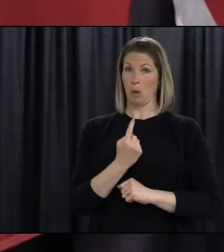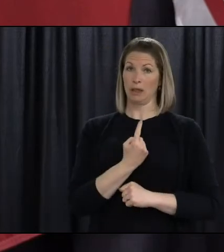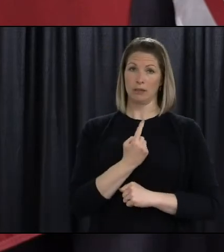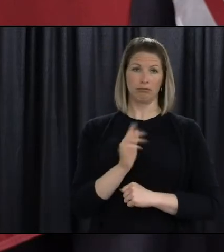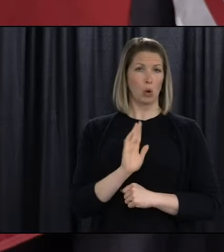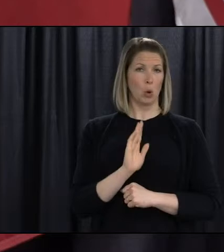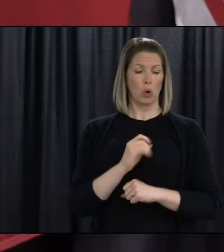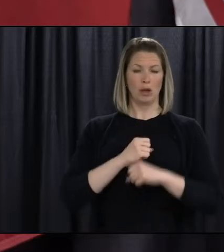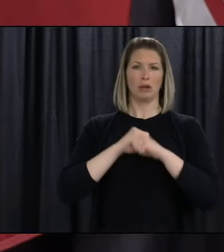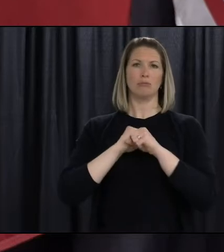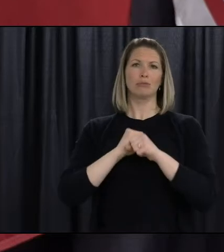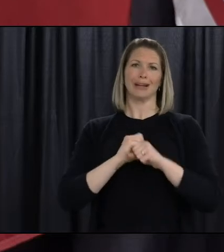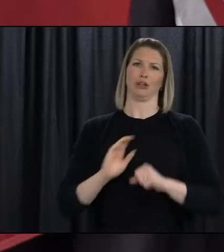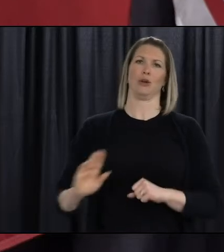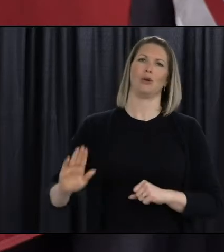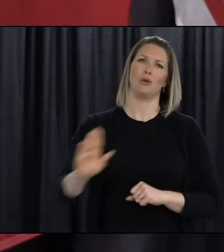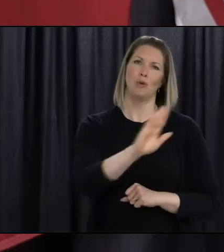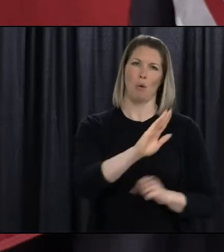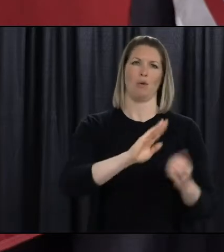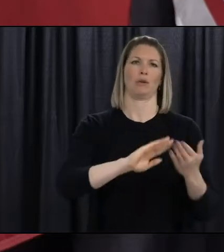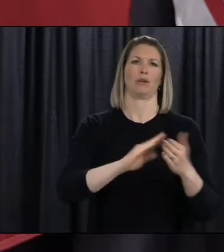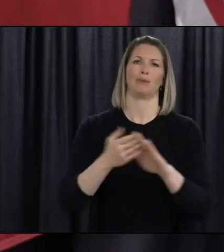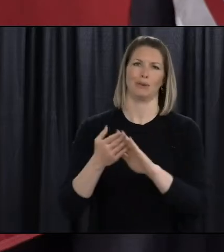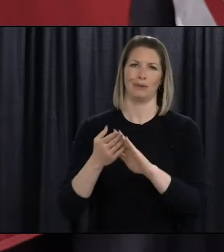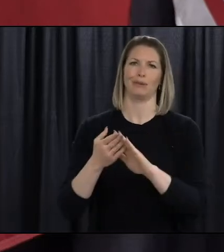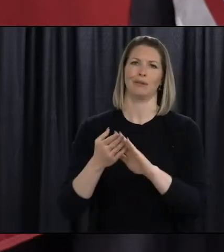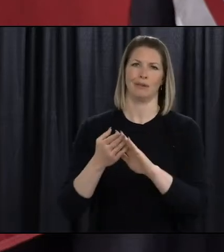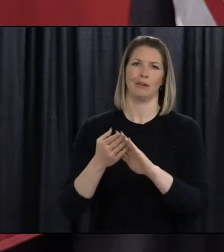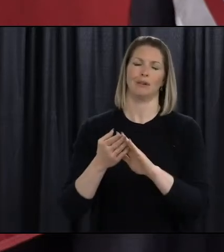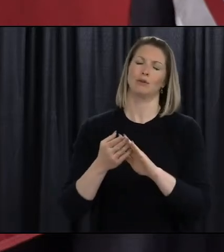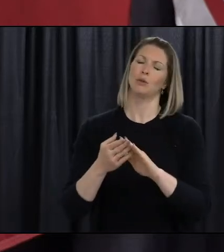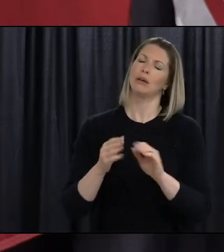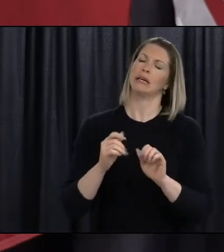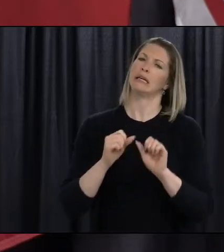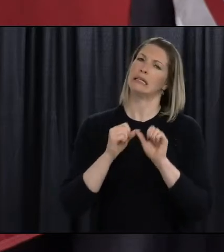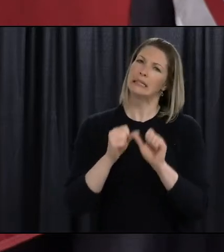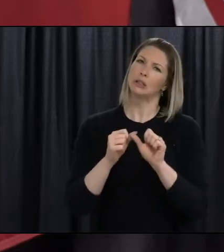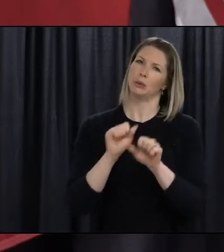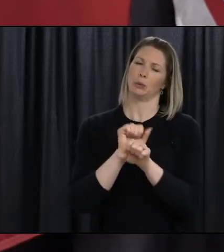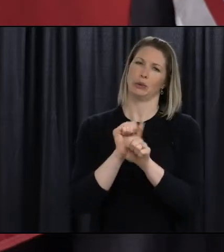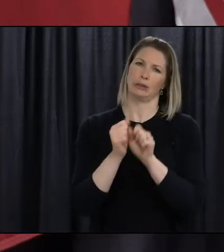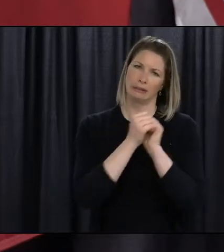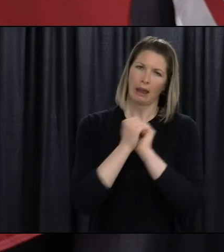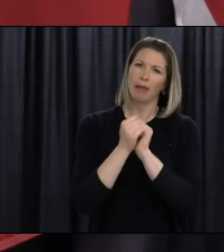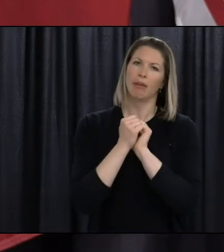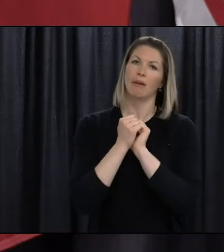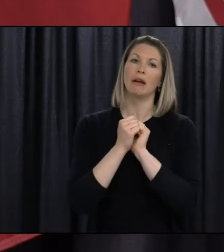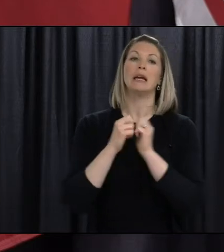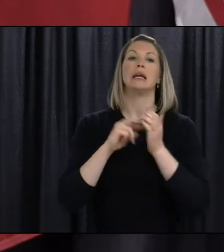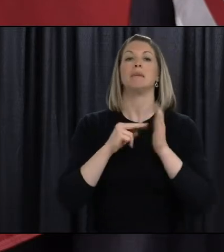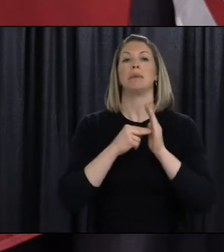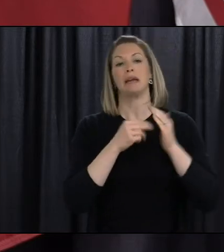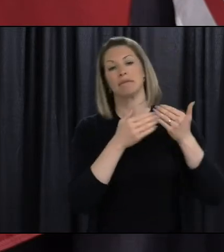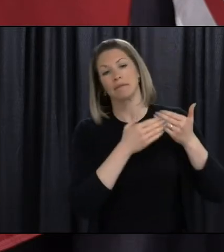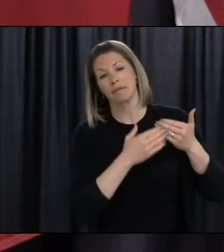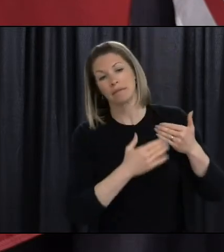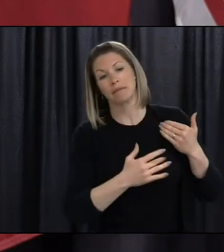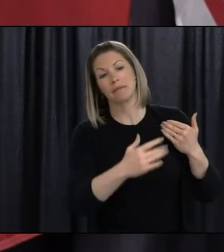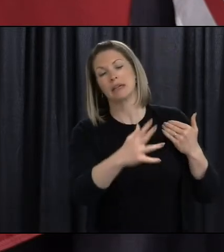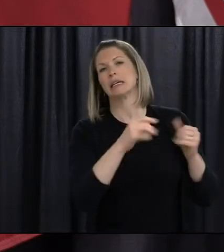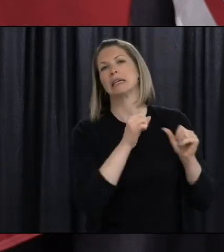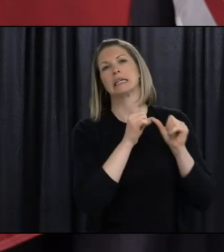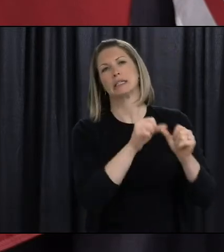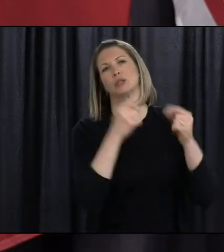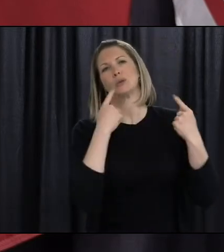all those around you. So let's keep working together and protecting each other, and we will continue to get the results that we've seen in the past